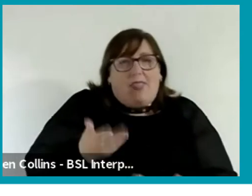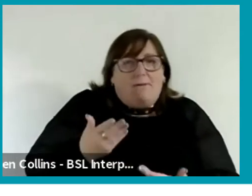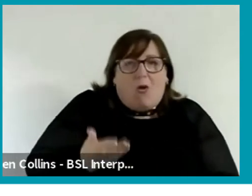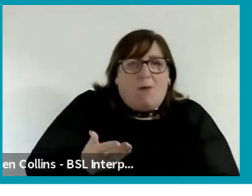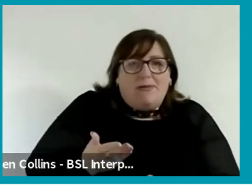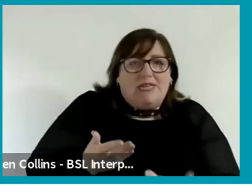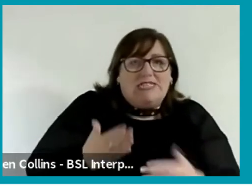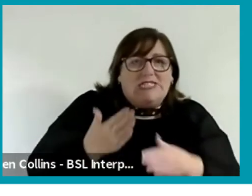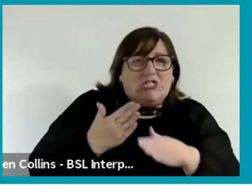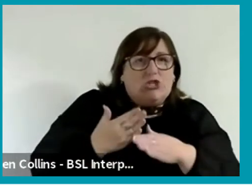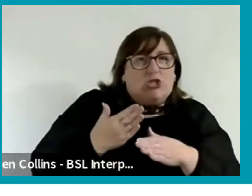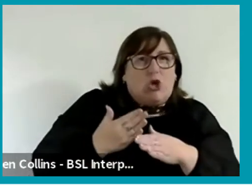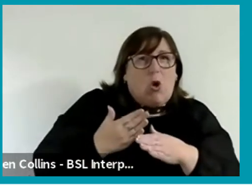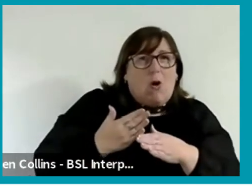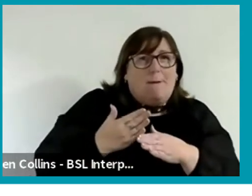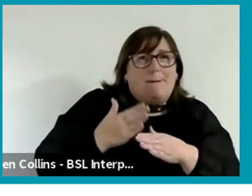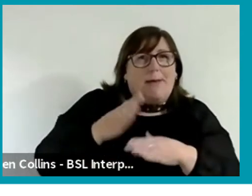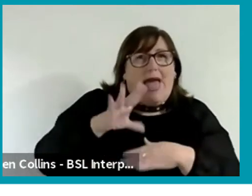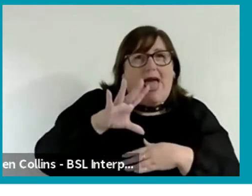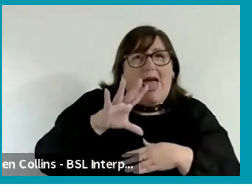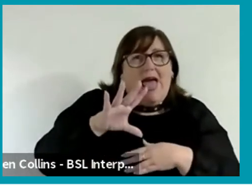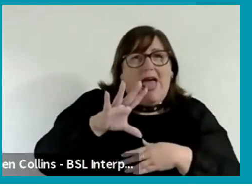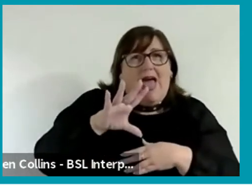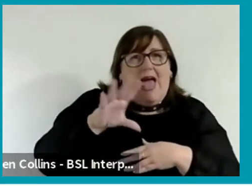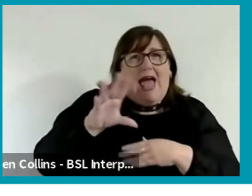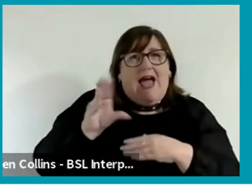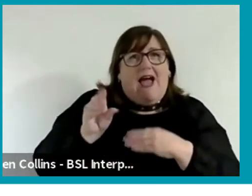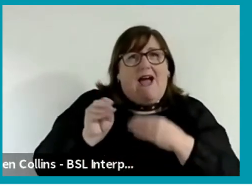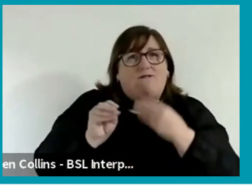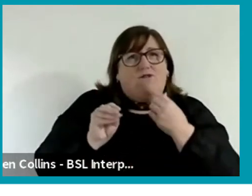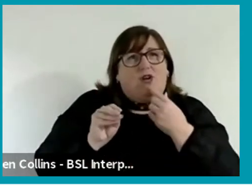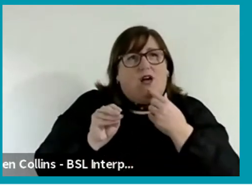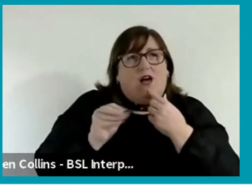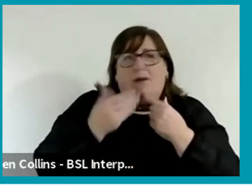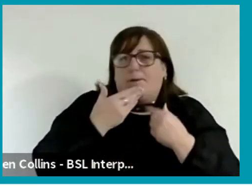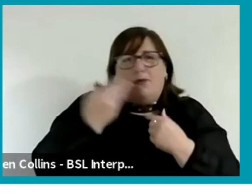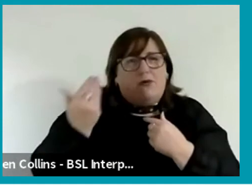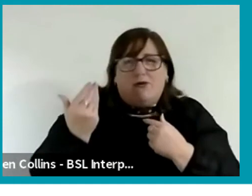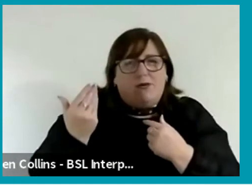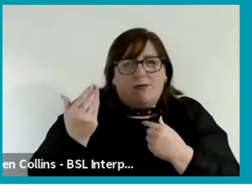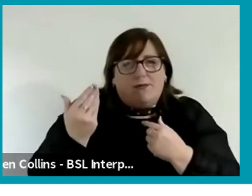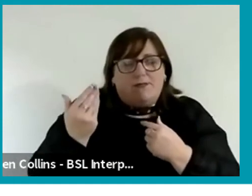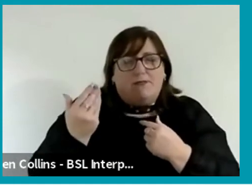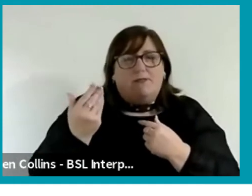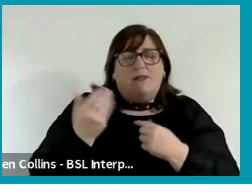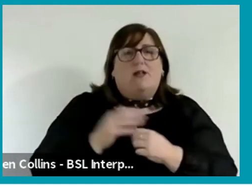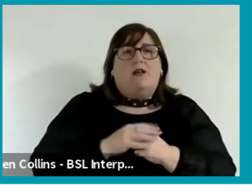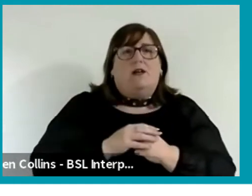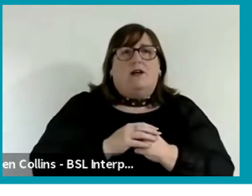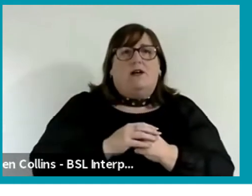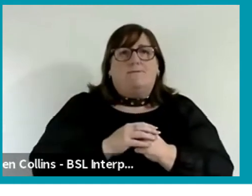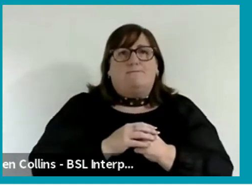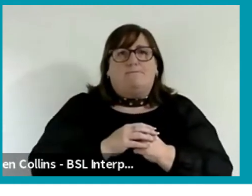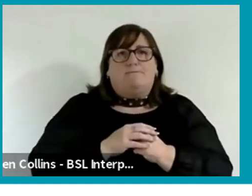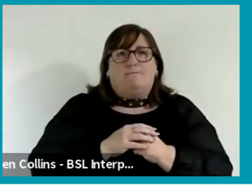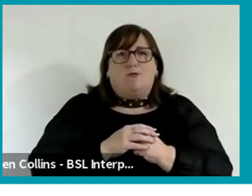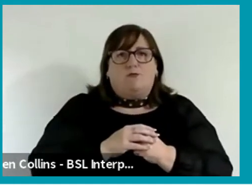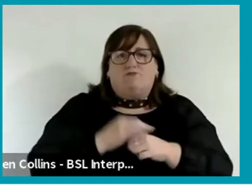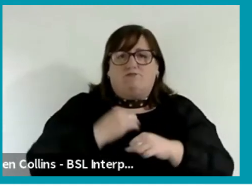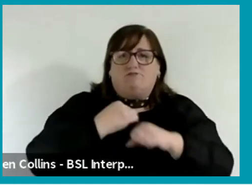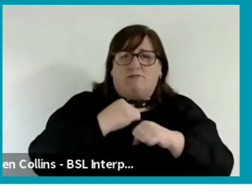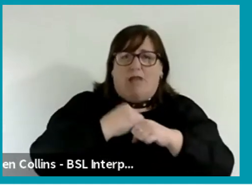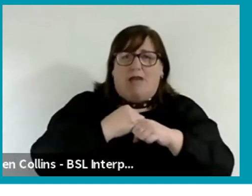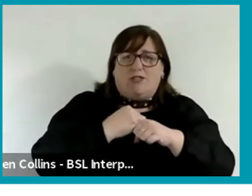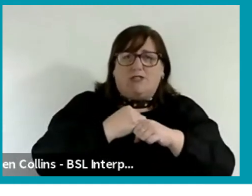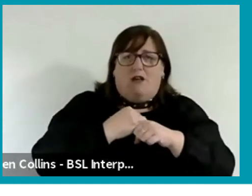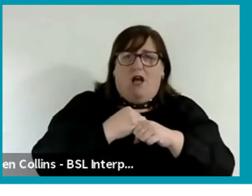Africa locally, just purely from the same reasons. We do advertise jobs in each